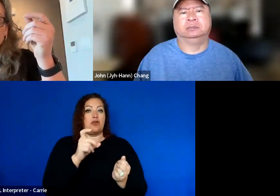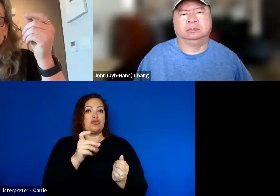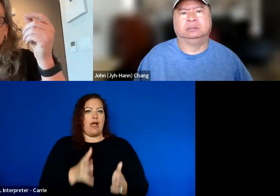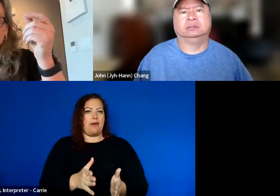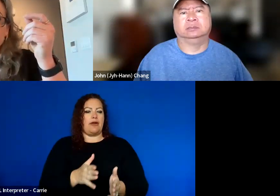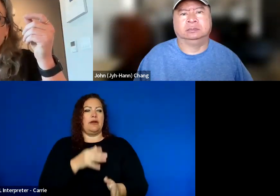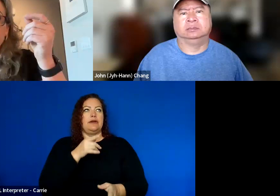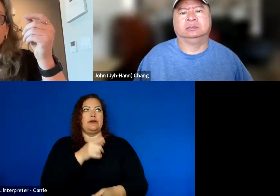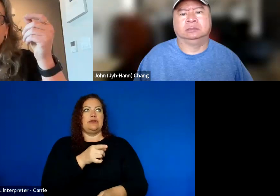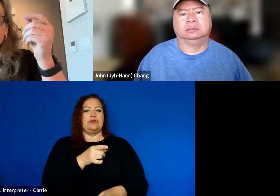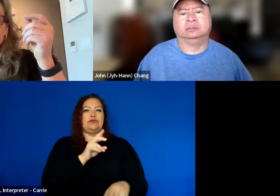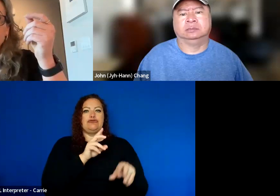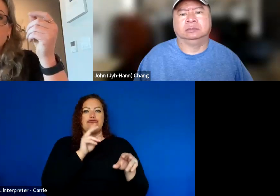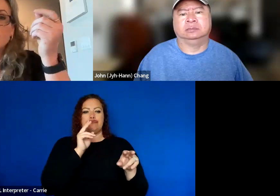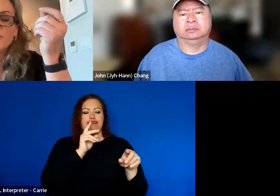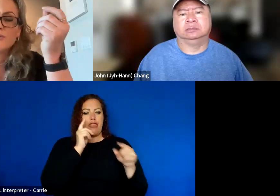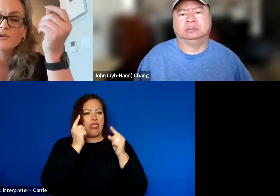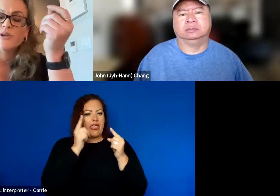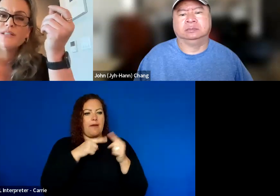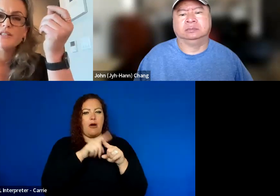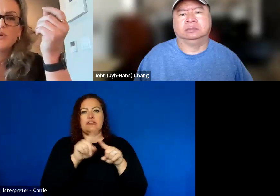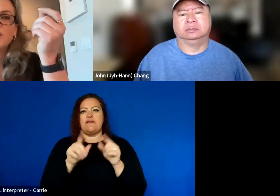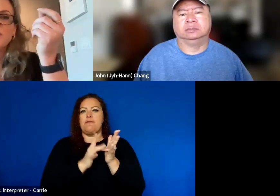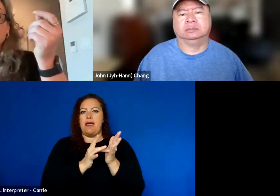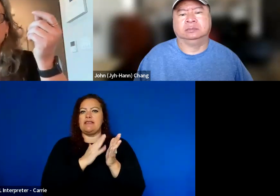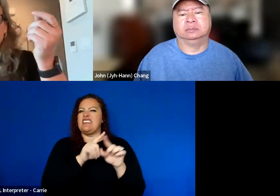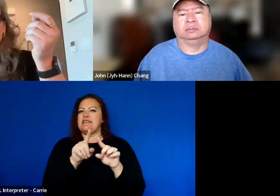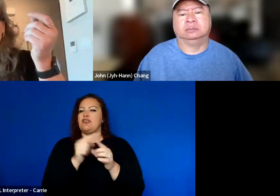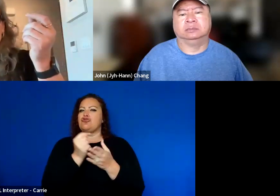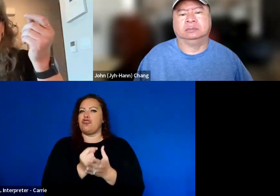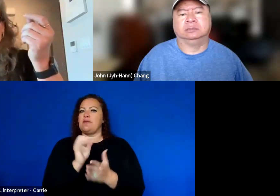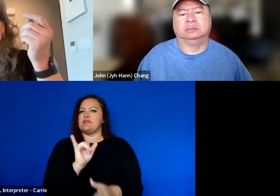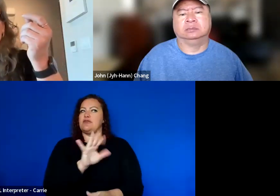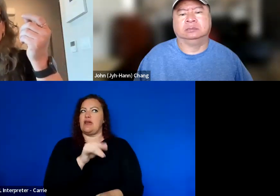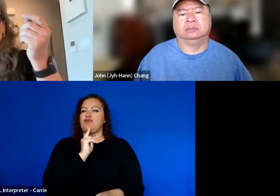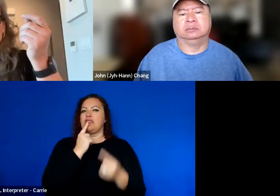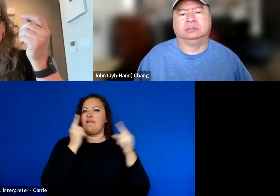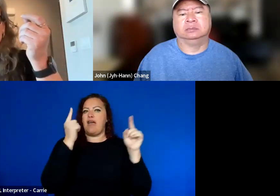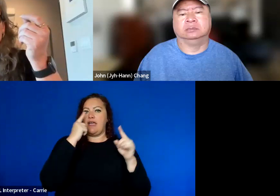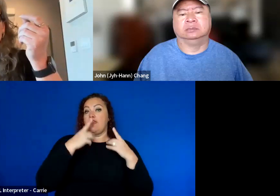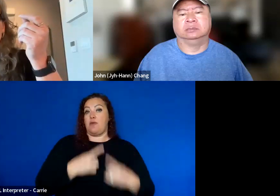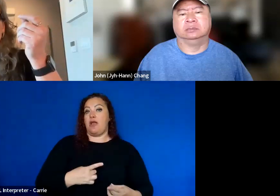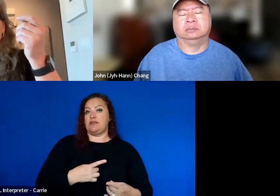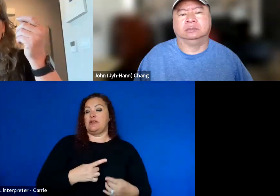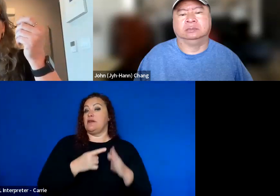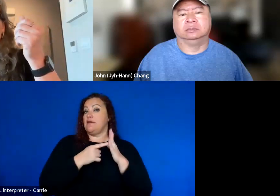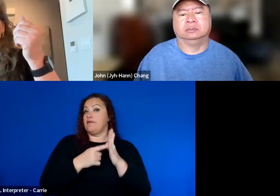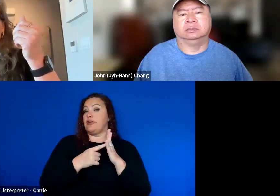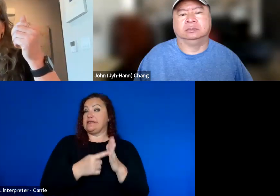to look at different meds. And there's a number of other treatments as well that are really effective for depression. For example,